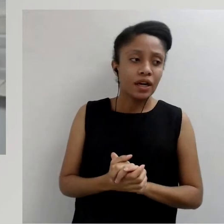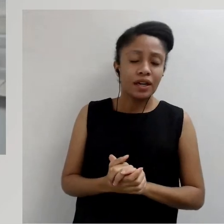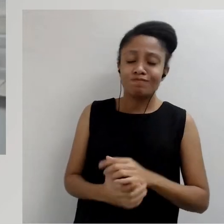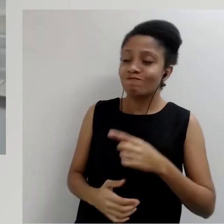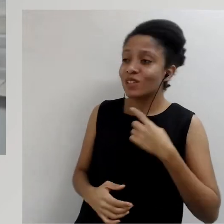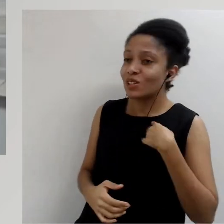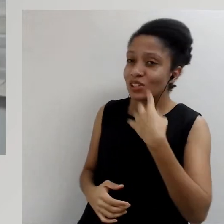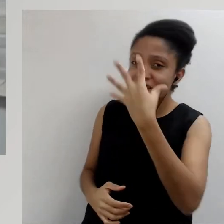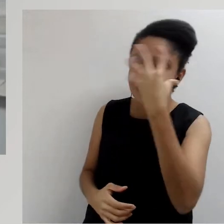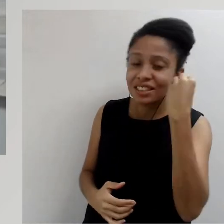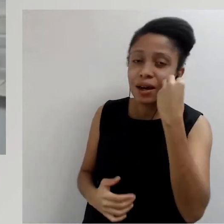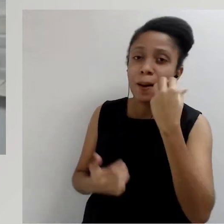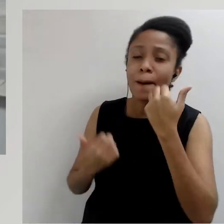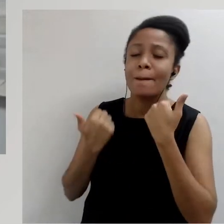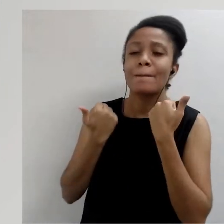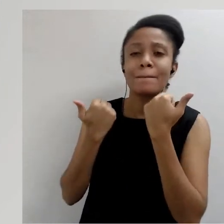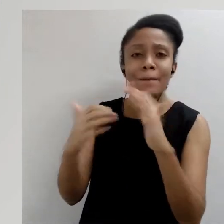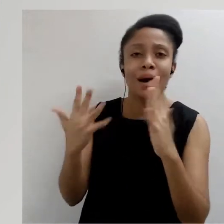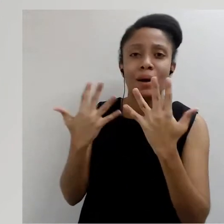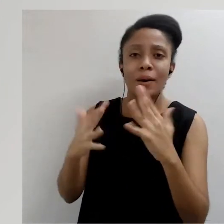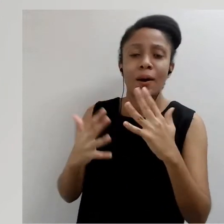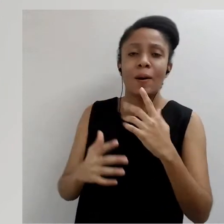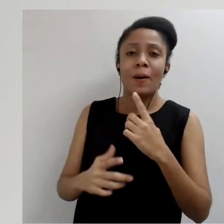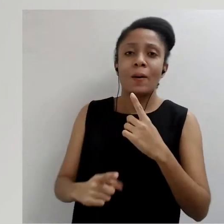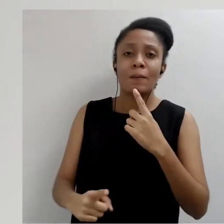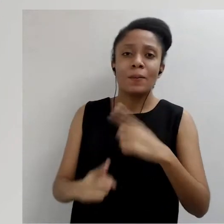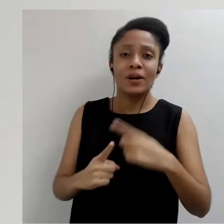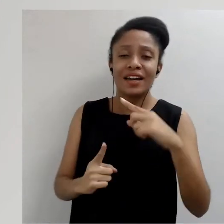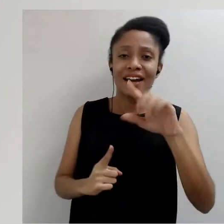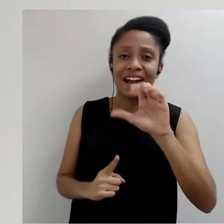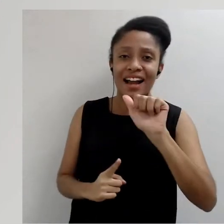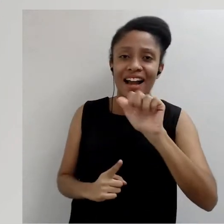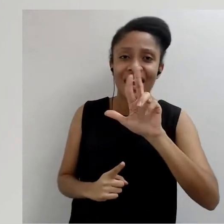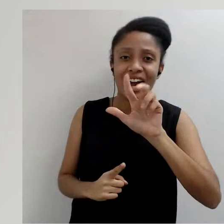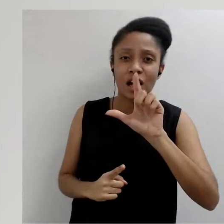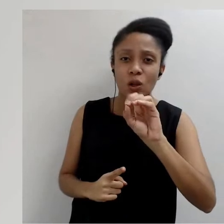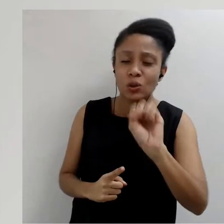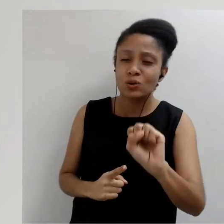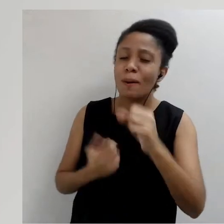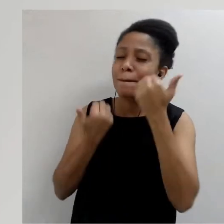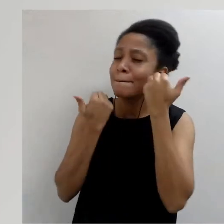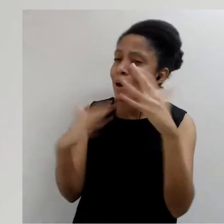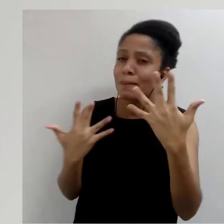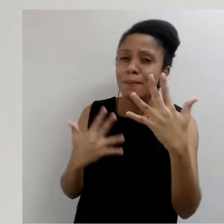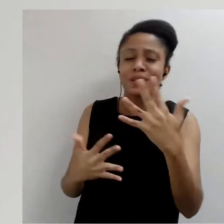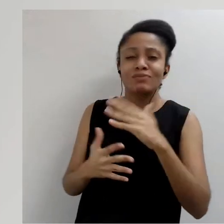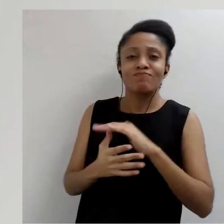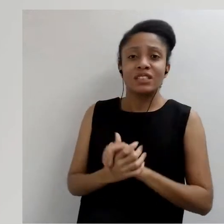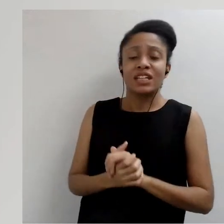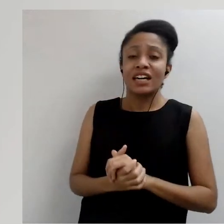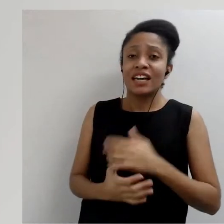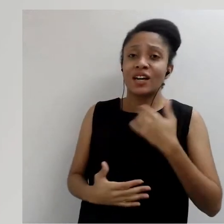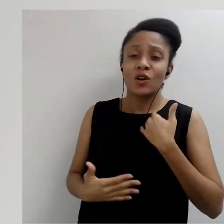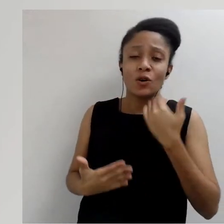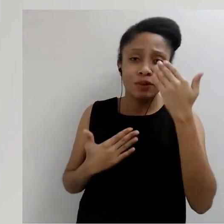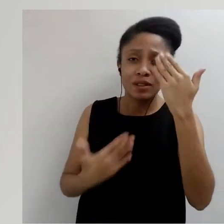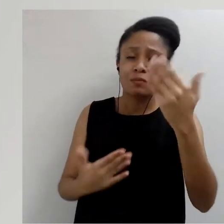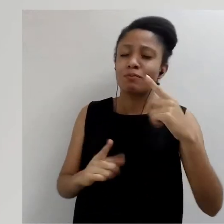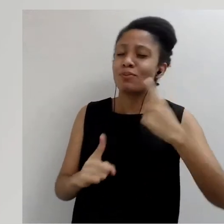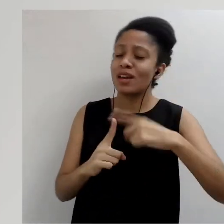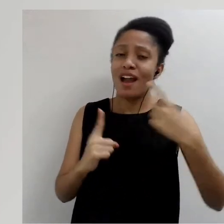Cristhine, just one point. I forgot to congratulate Carlos Jorge, a person that I admire a lot.